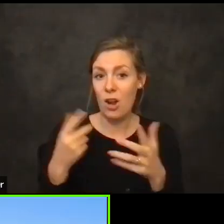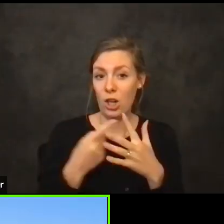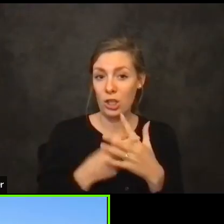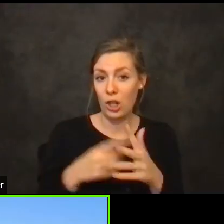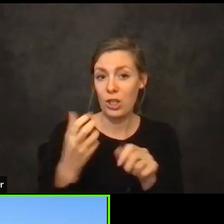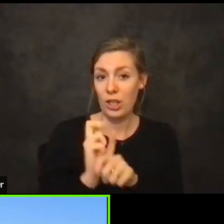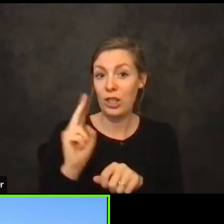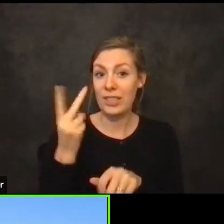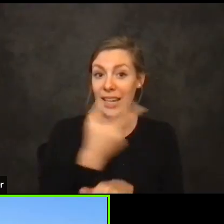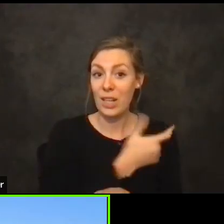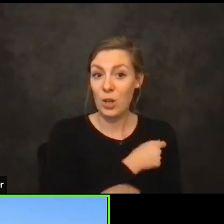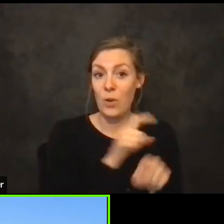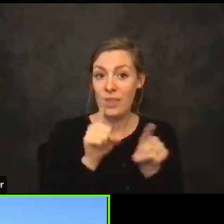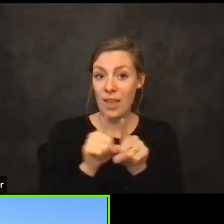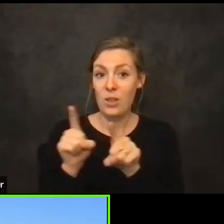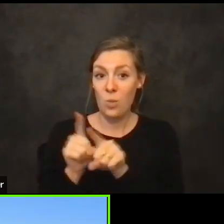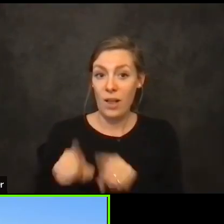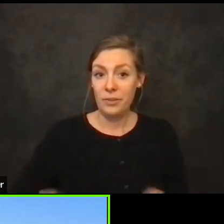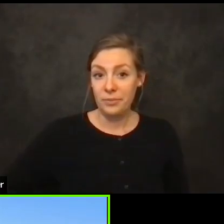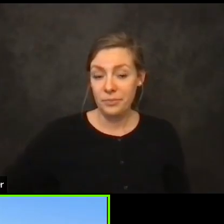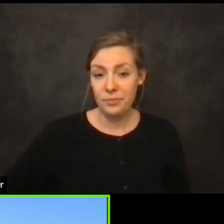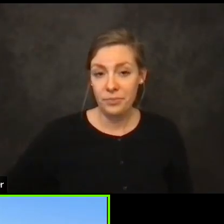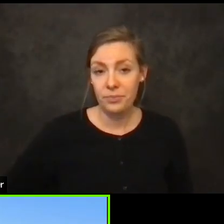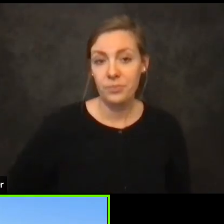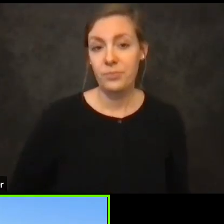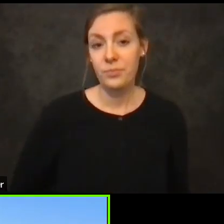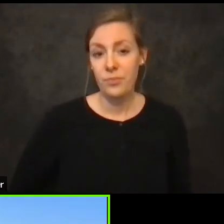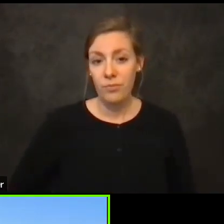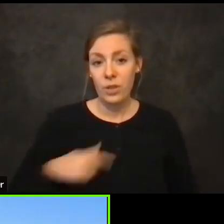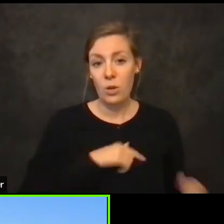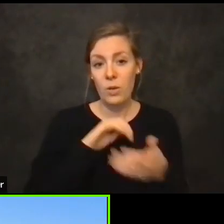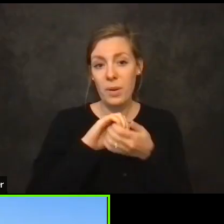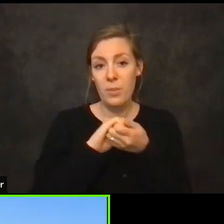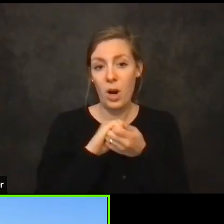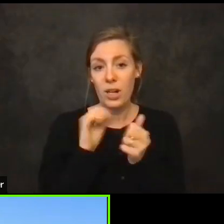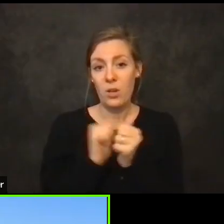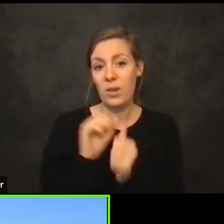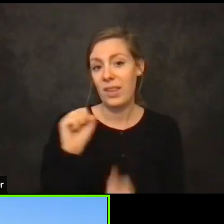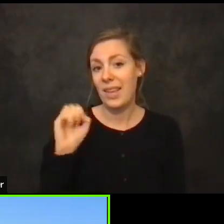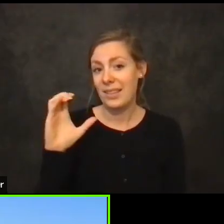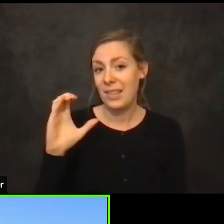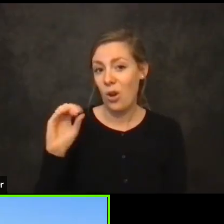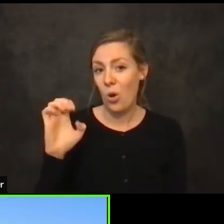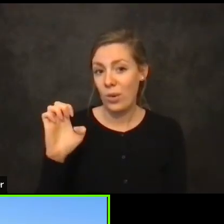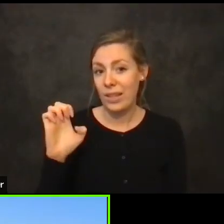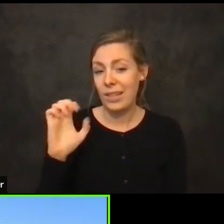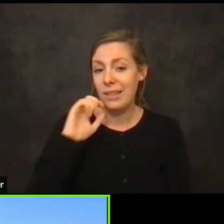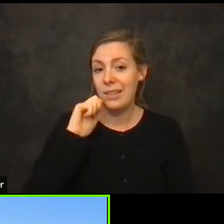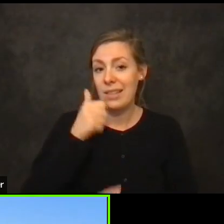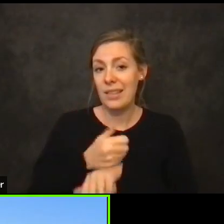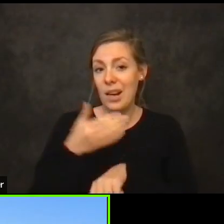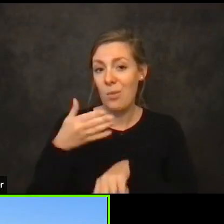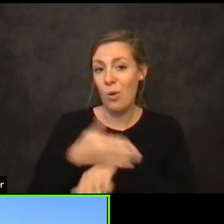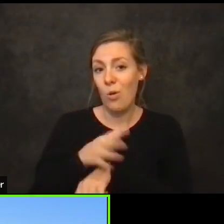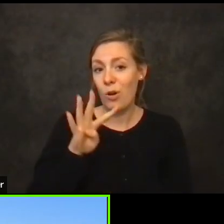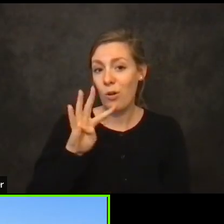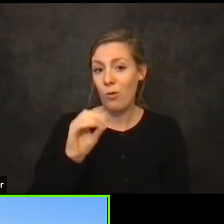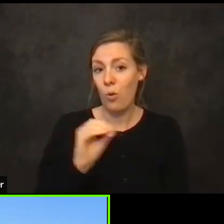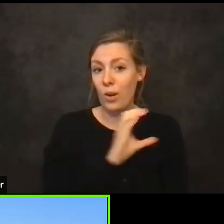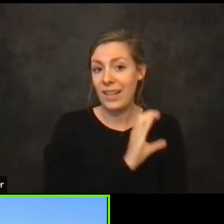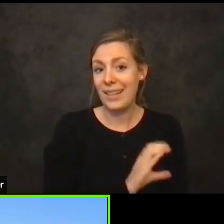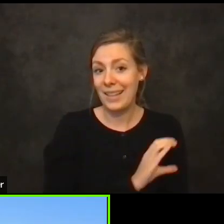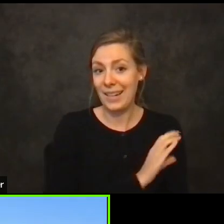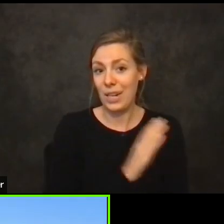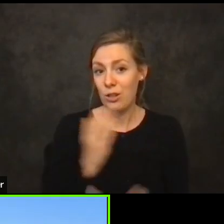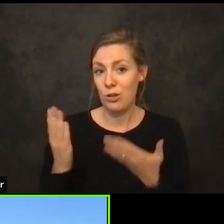as well. We've been working with the Sonoma County Office of Education to stand up more than 40 vaccine clinics at local schools to serve